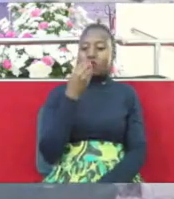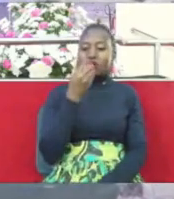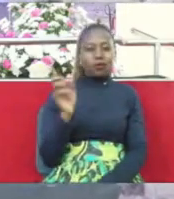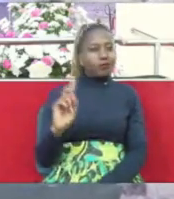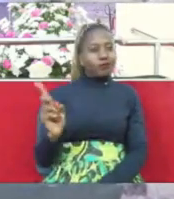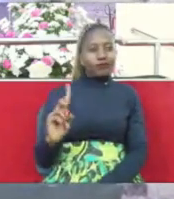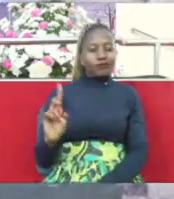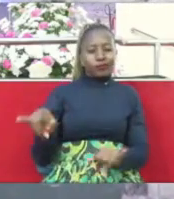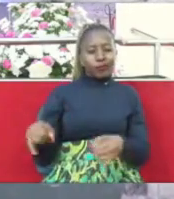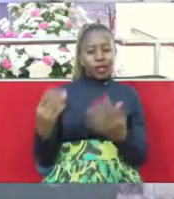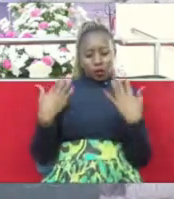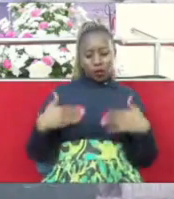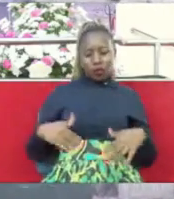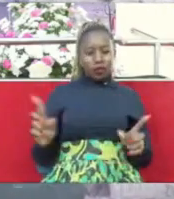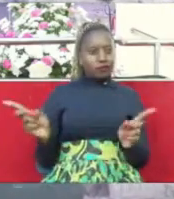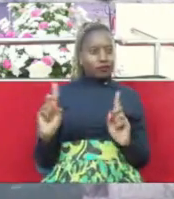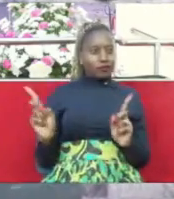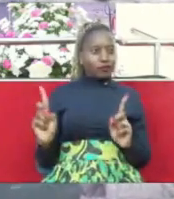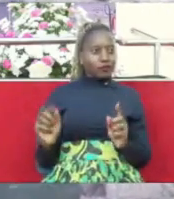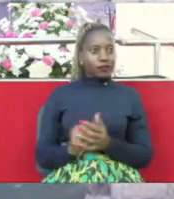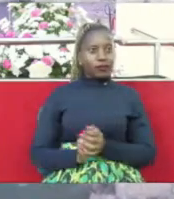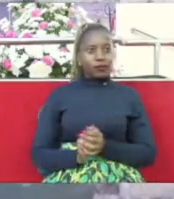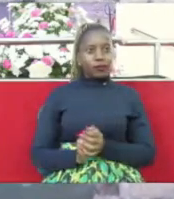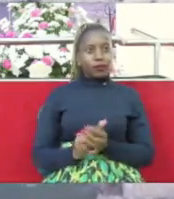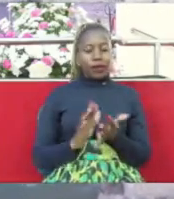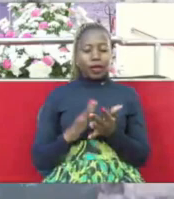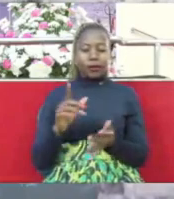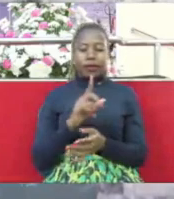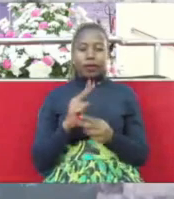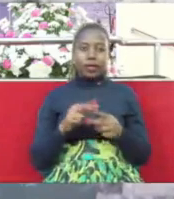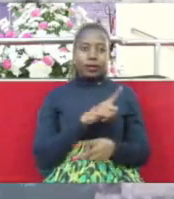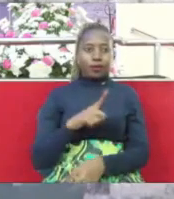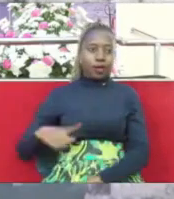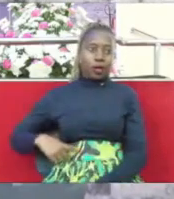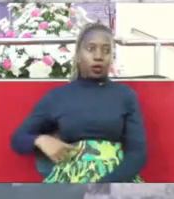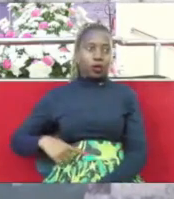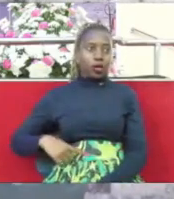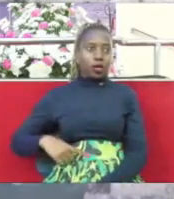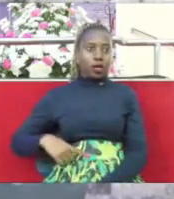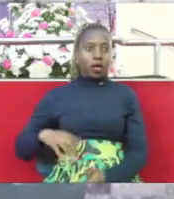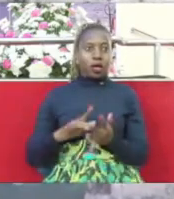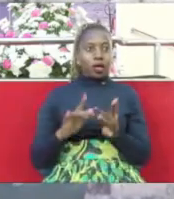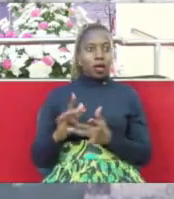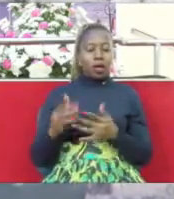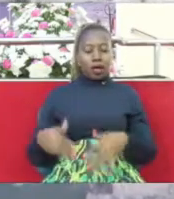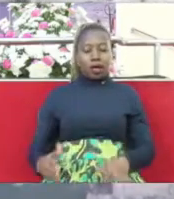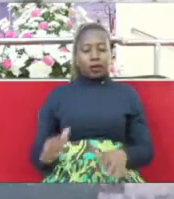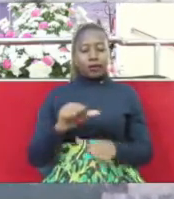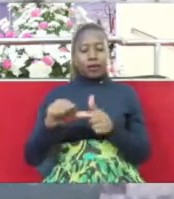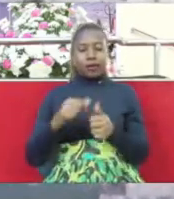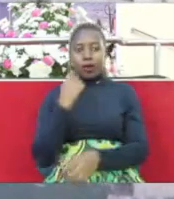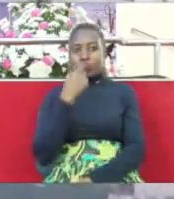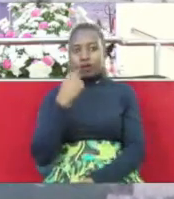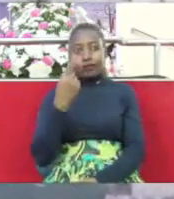clothes. Si mambo na mavazi mapya. Praise the name of the Lord. Bwana asifiwe. Christmas is about Jesus. Christmas ni kuhusu Yesu. It's